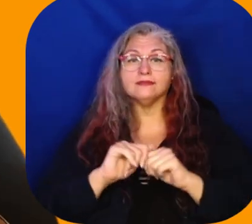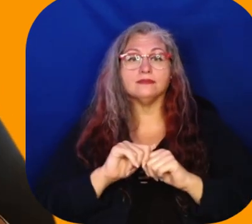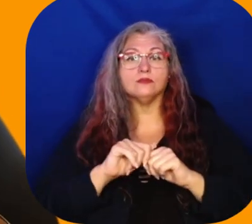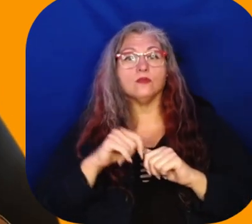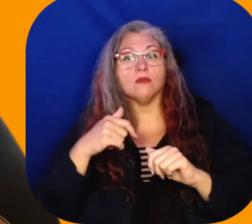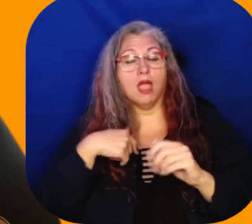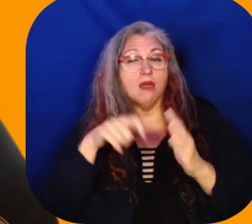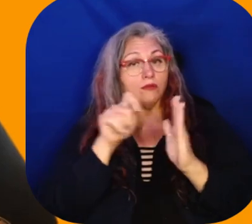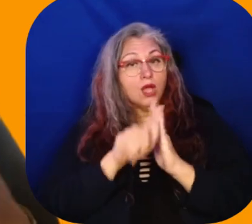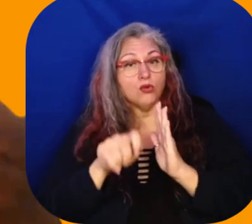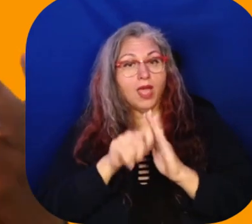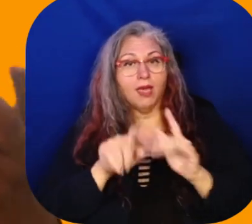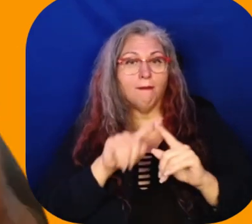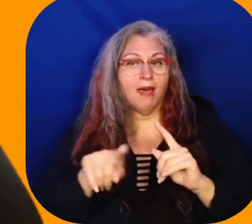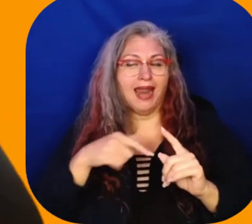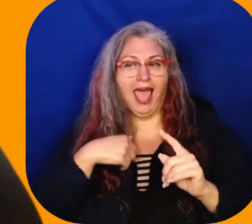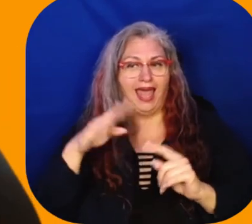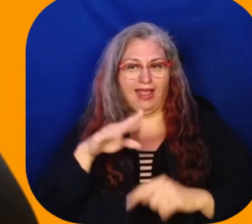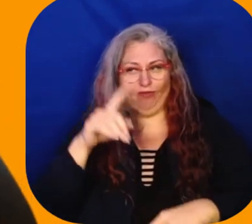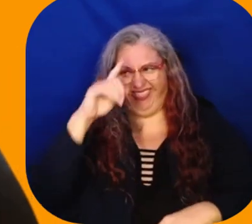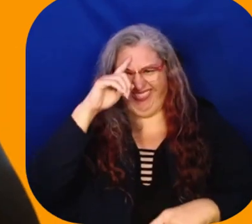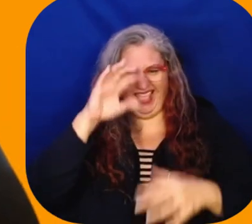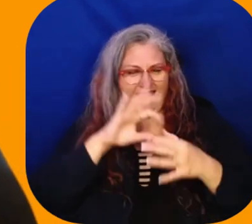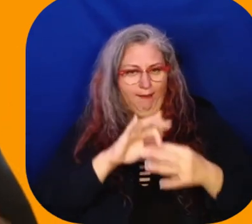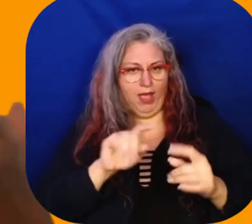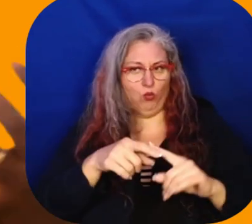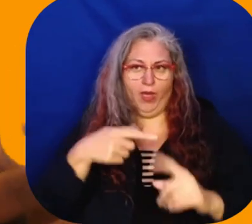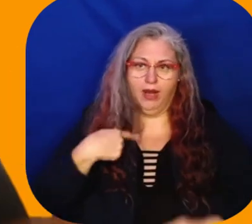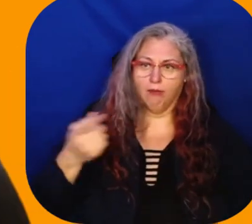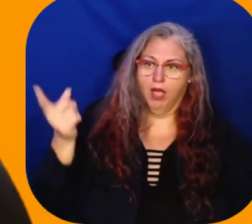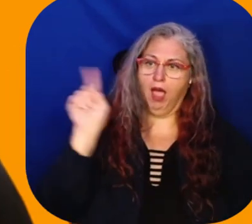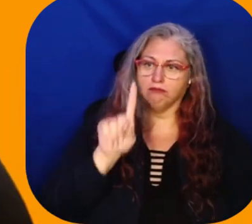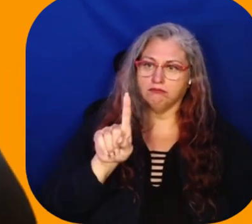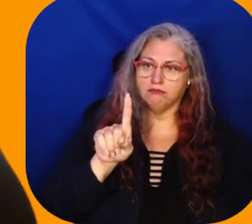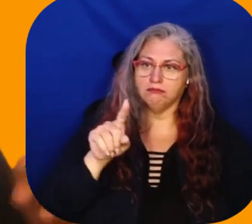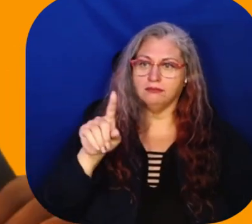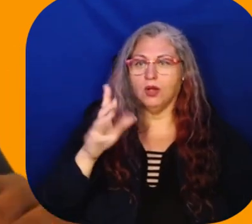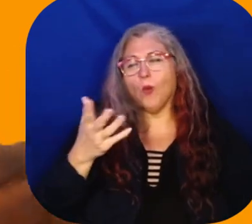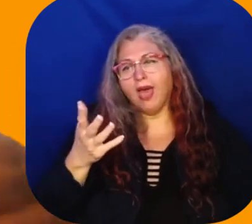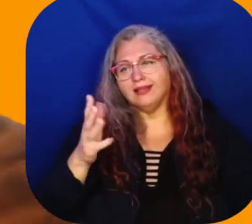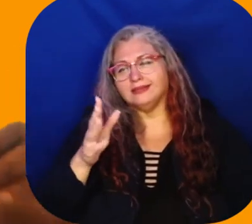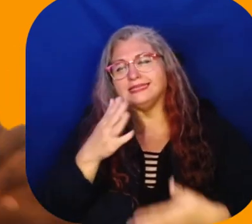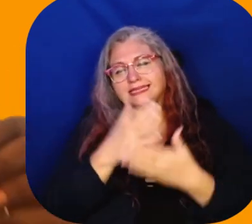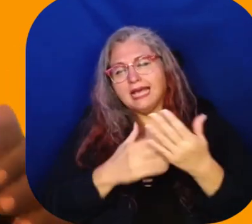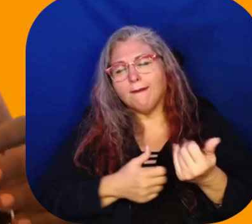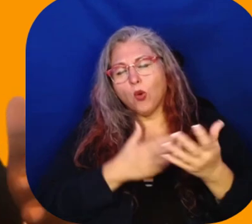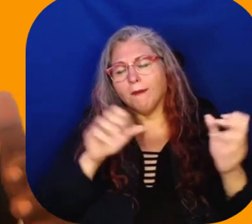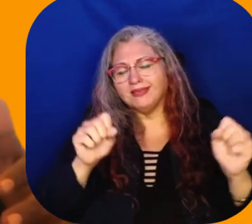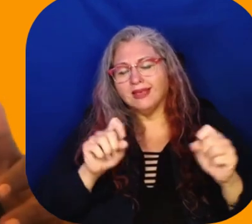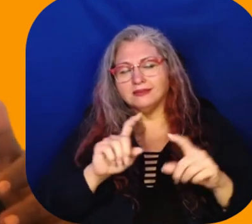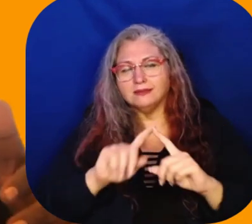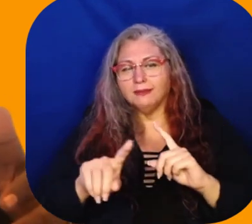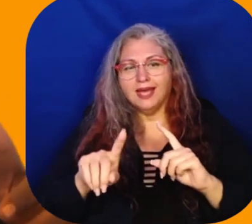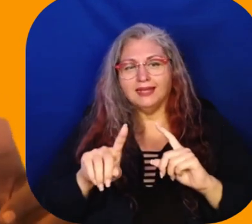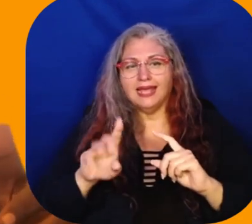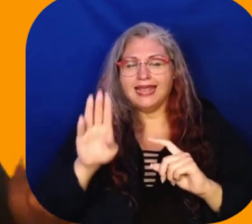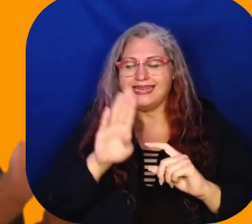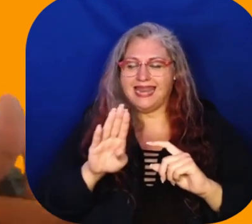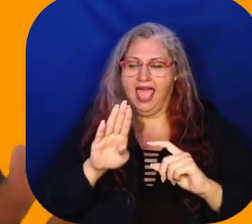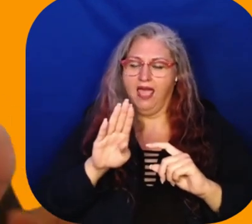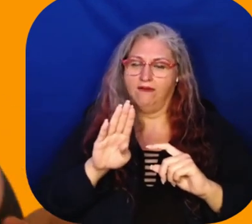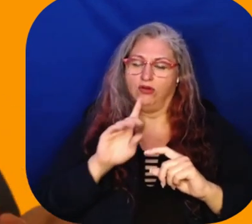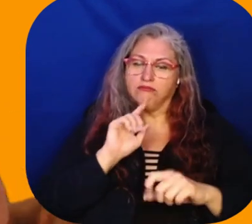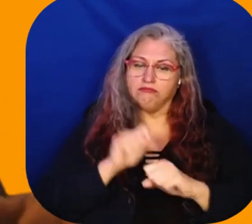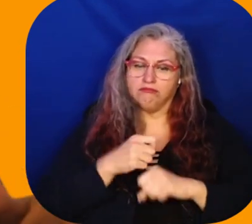I don't think about them when I'm up there. I mean, certain poems, yeah, but it never occurs to me to